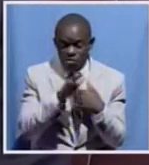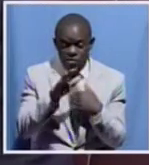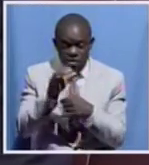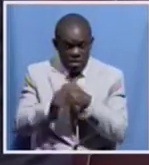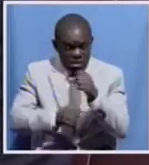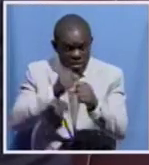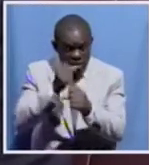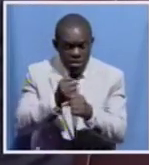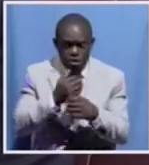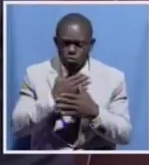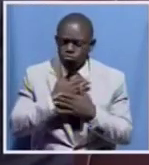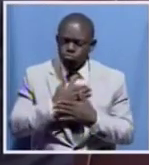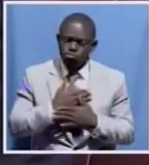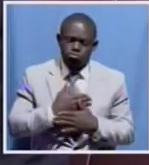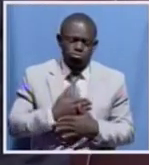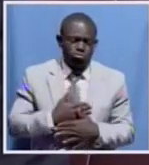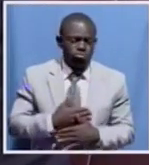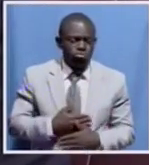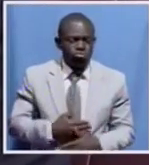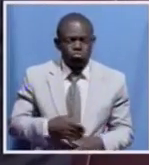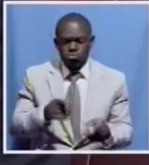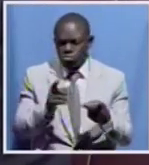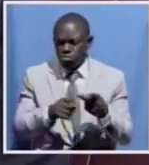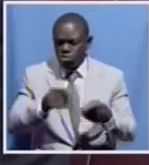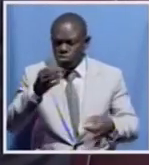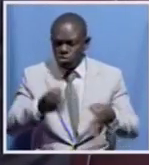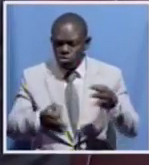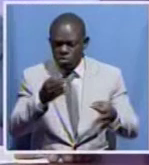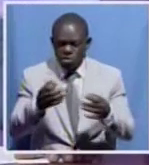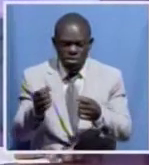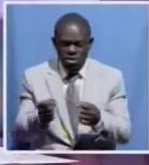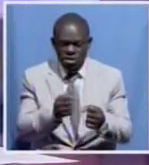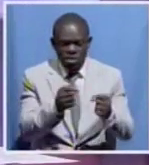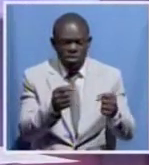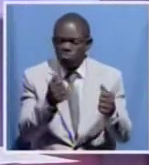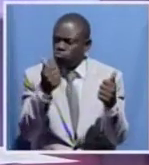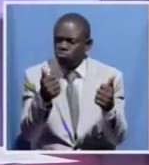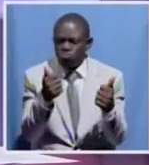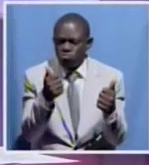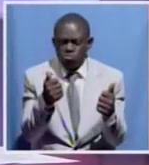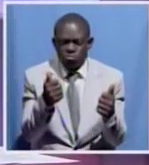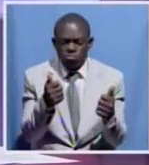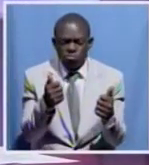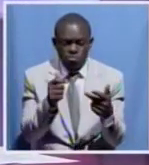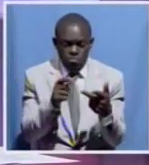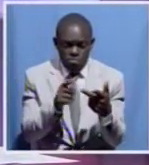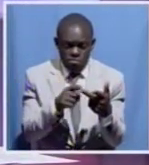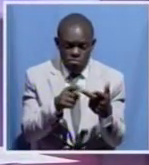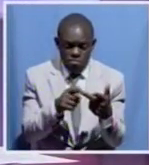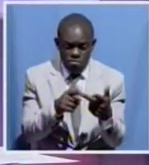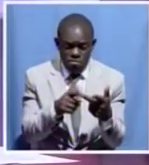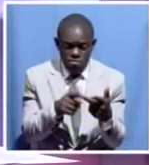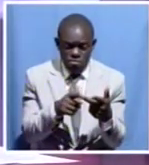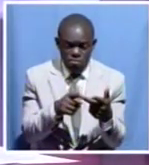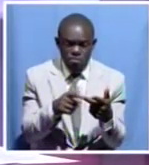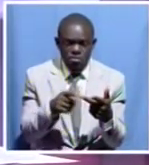a very good record of a judicial system that has been known to work. We have a very good record